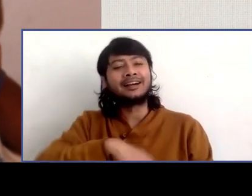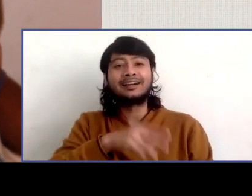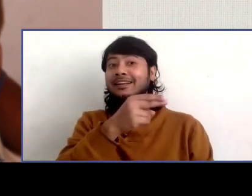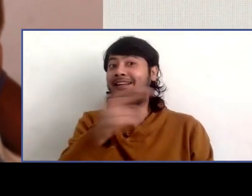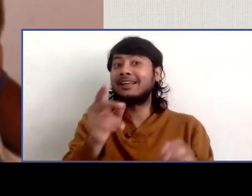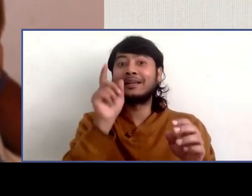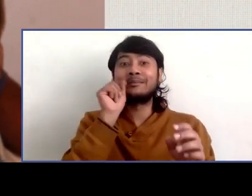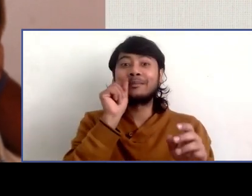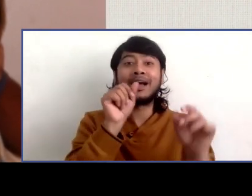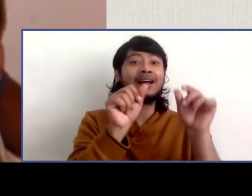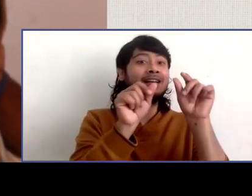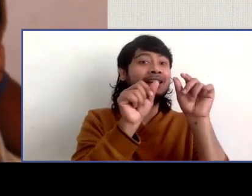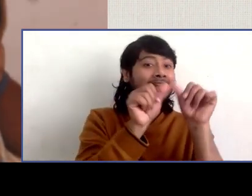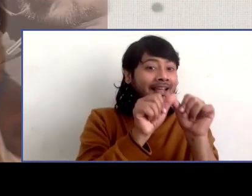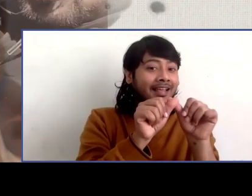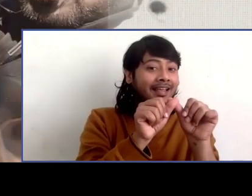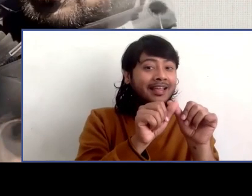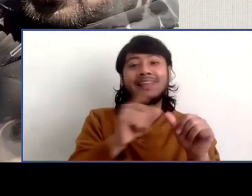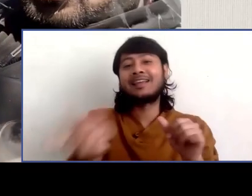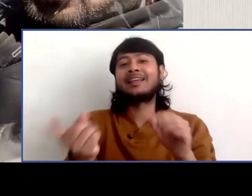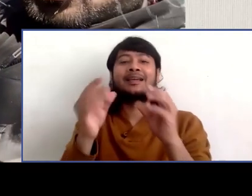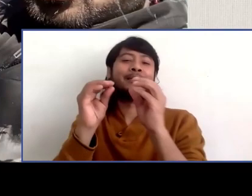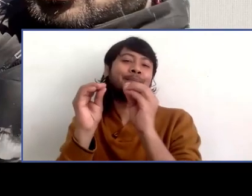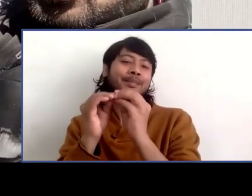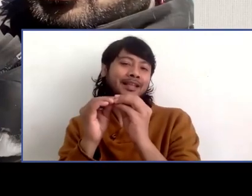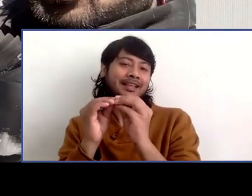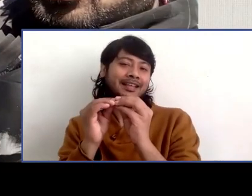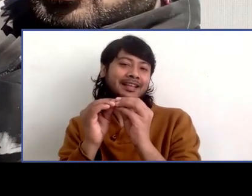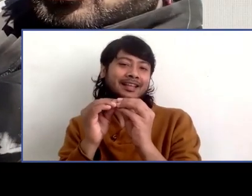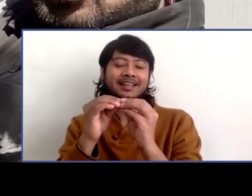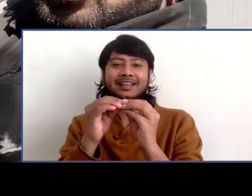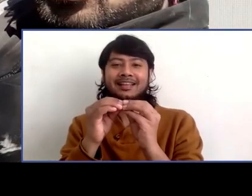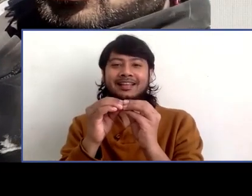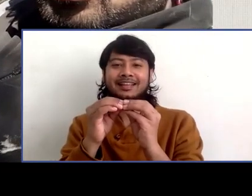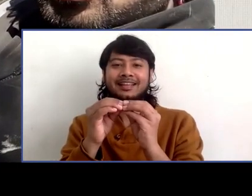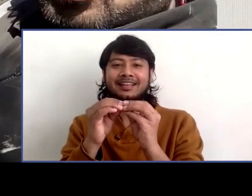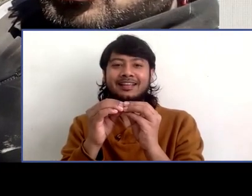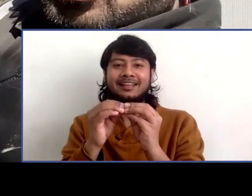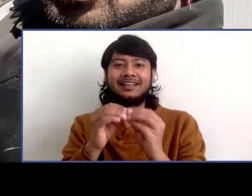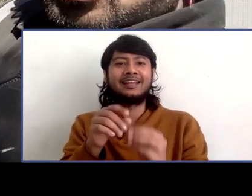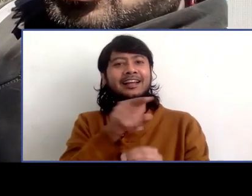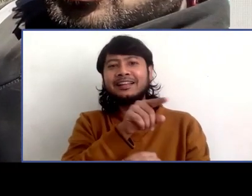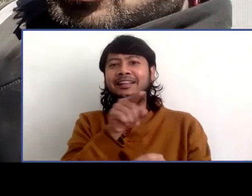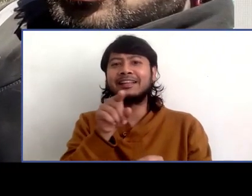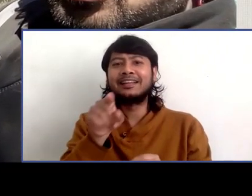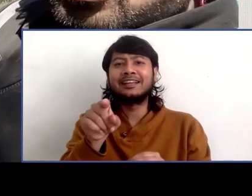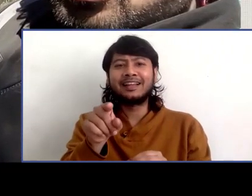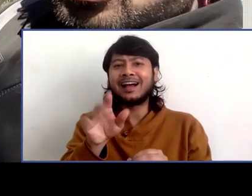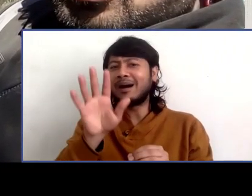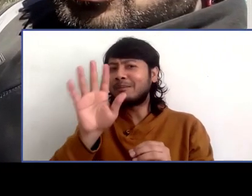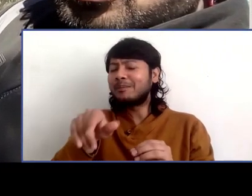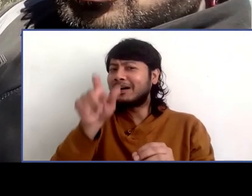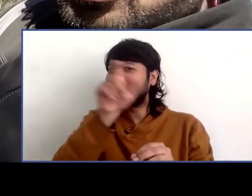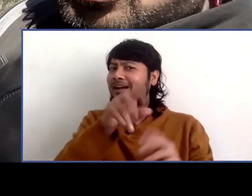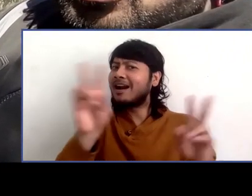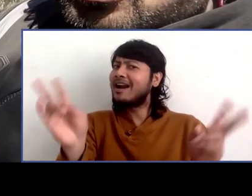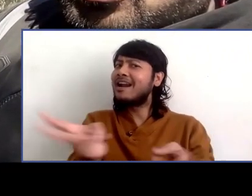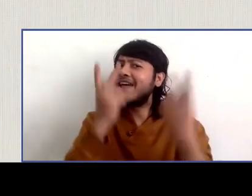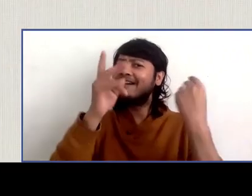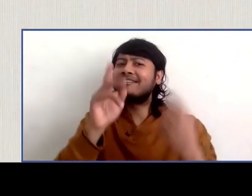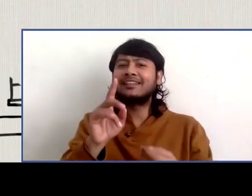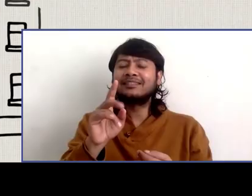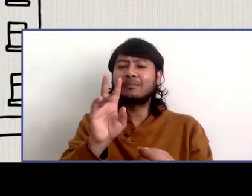Bharat. They had nothing in common except their friendship. And the first time they